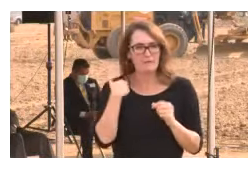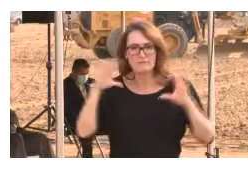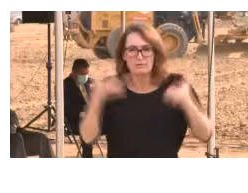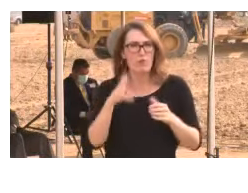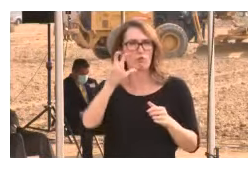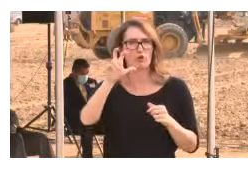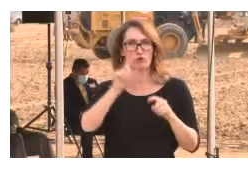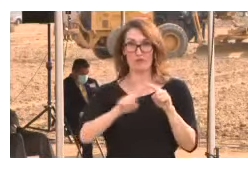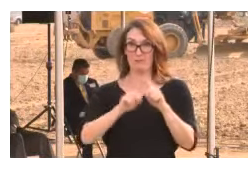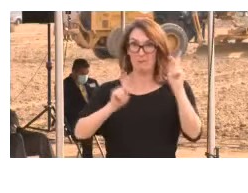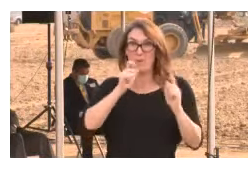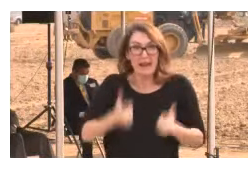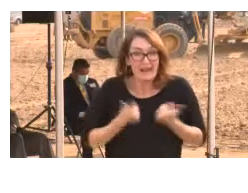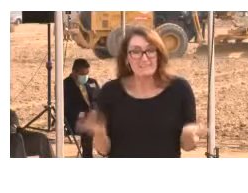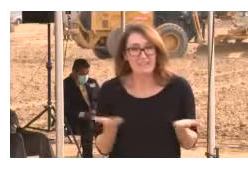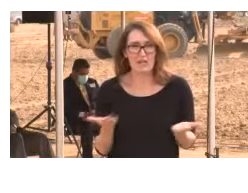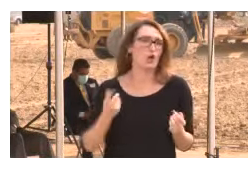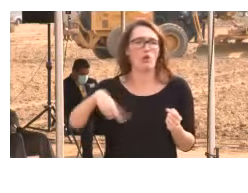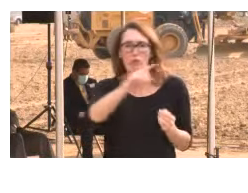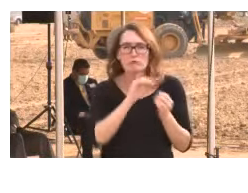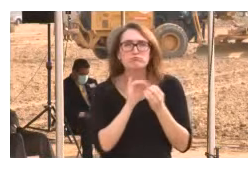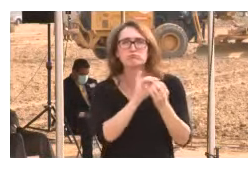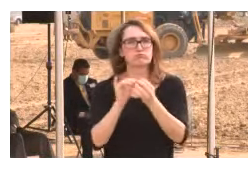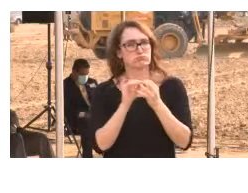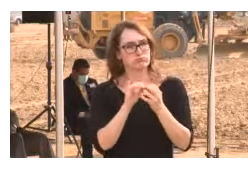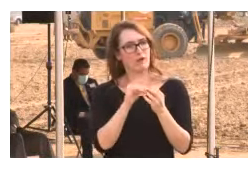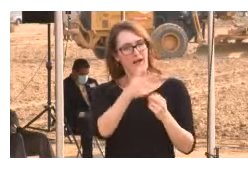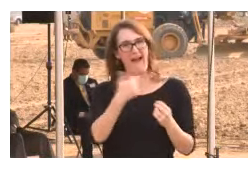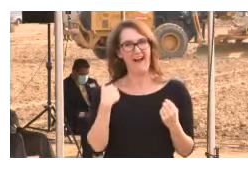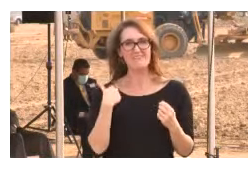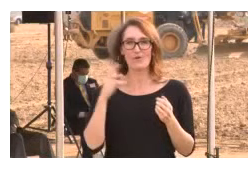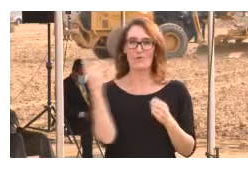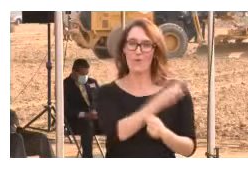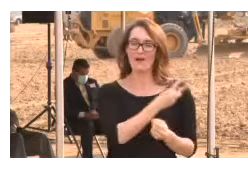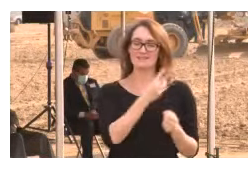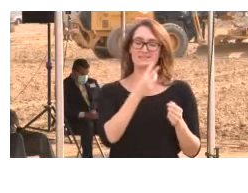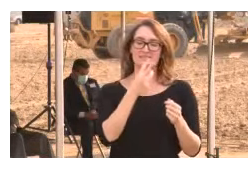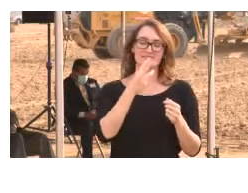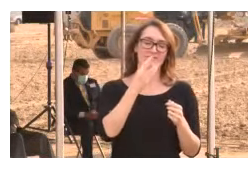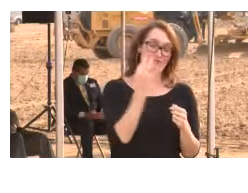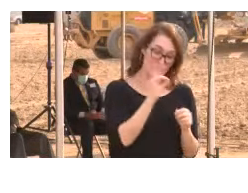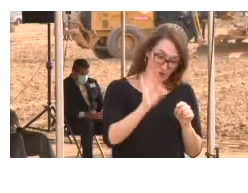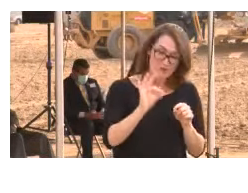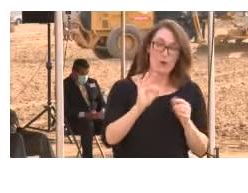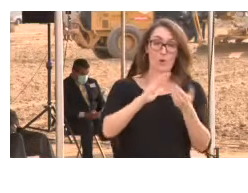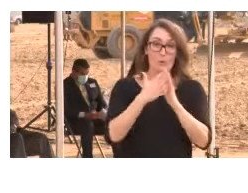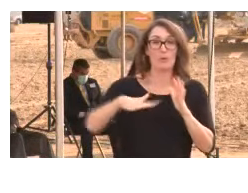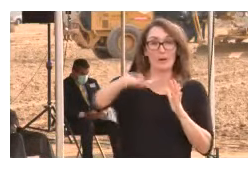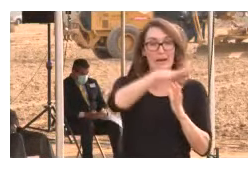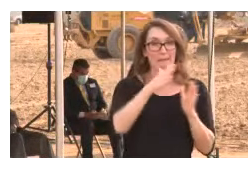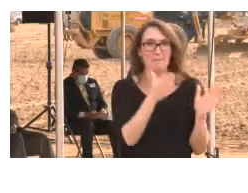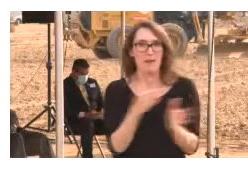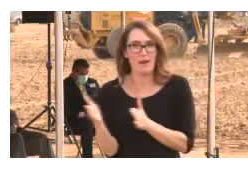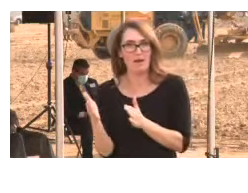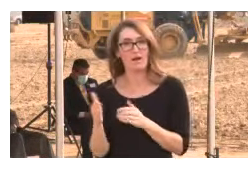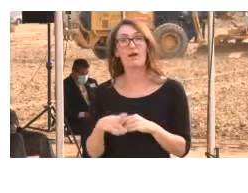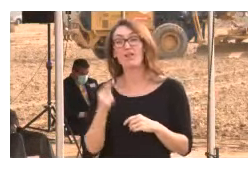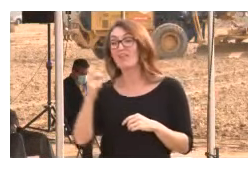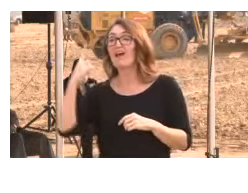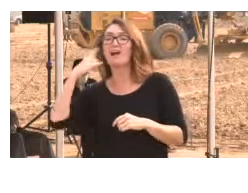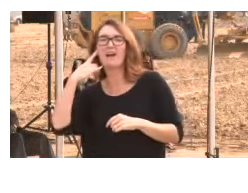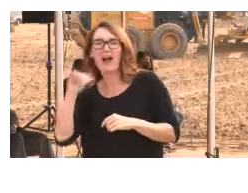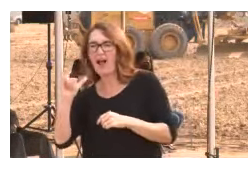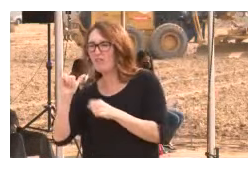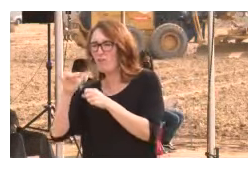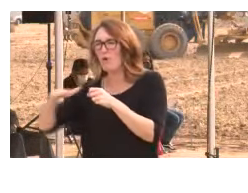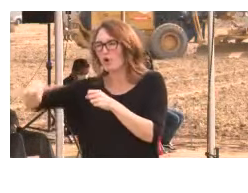shared vision that resulted in the West Fresno Community Vision Plan. Not to be outdone, the California Avenue neighborhood